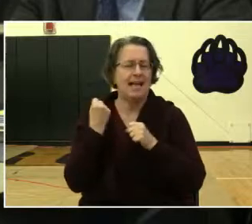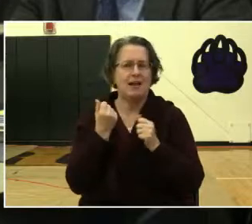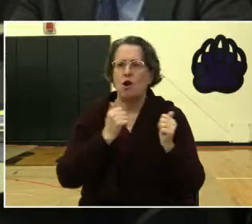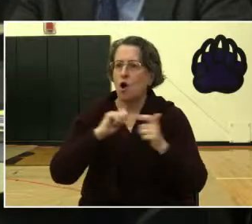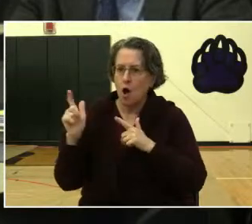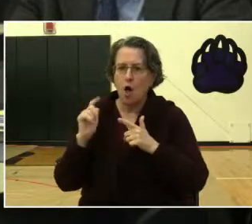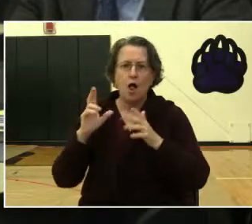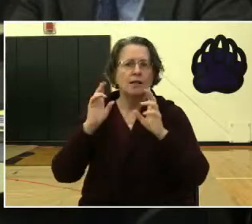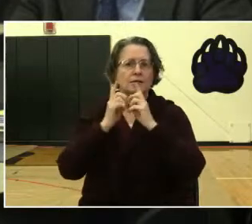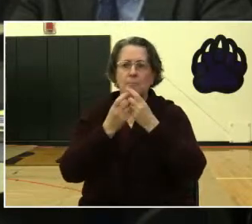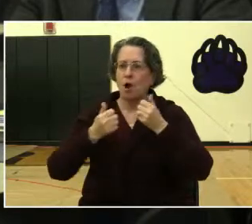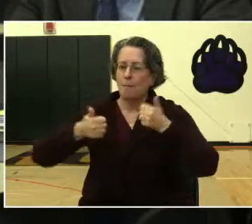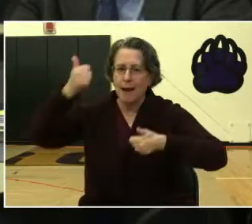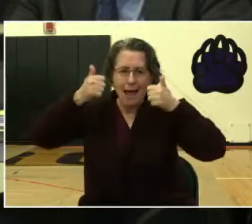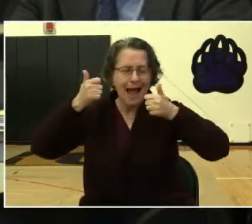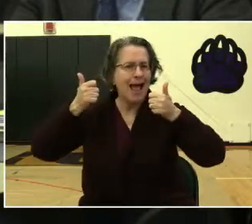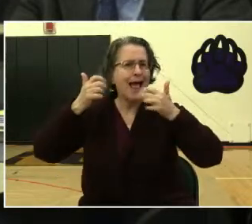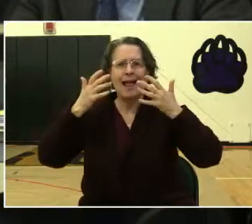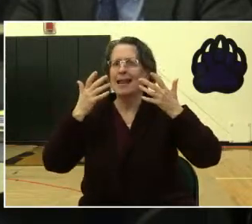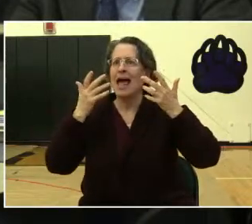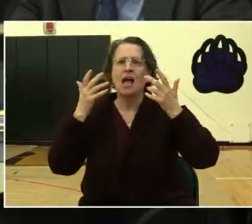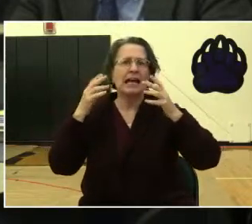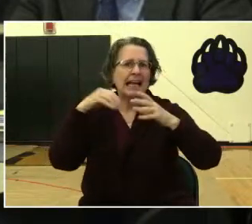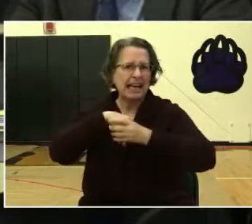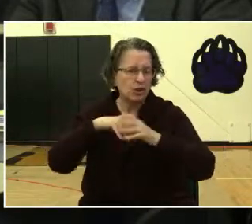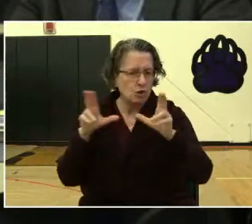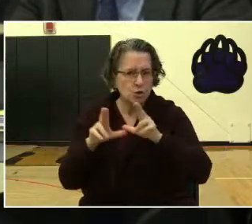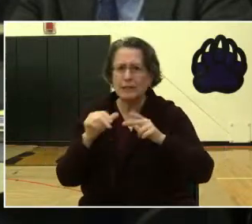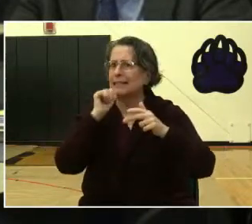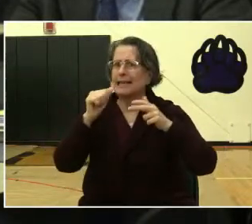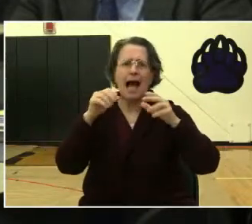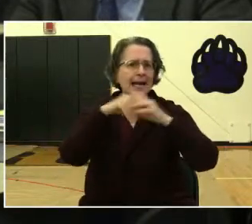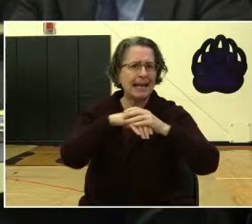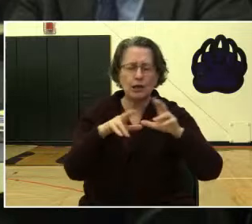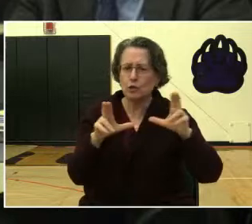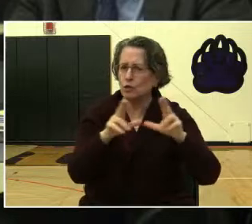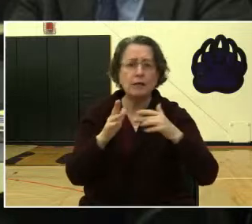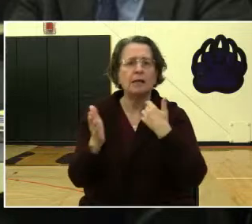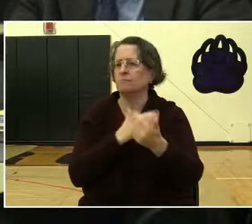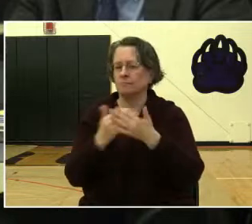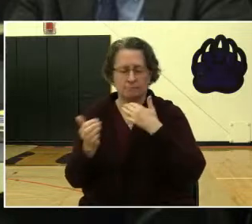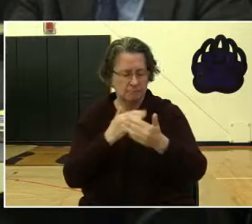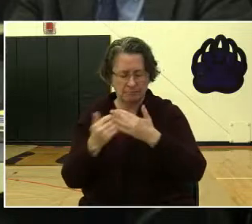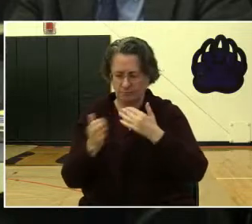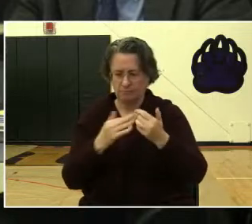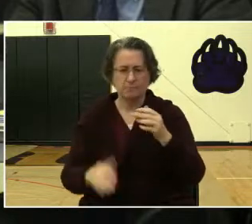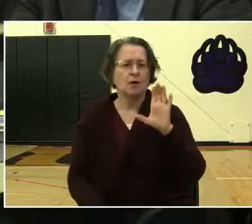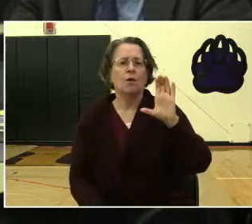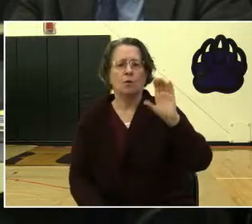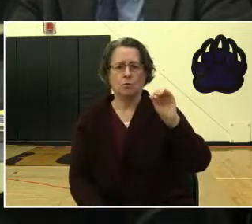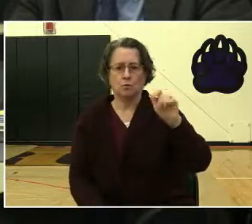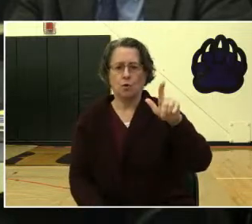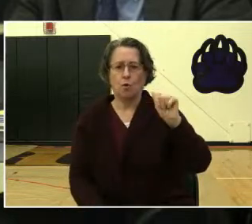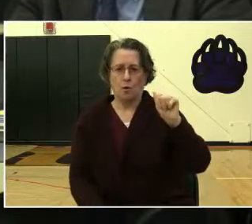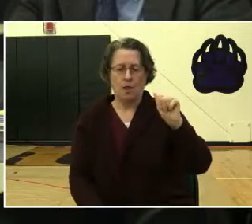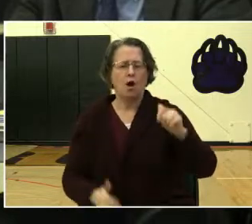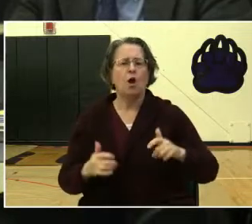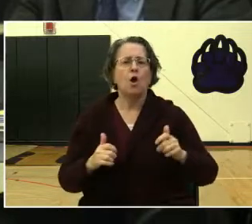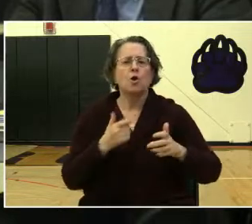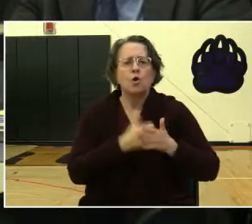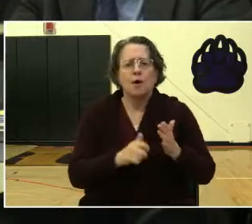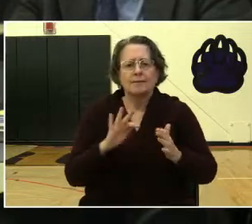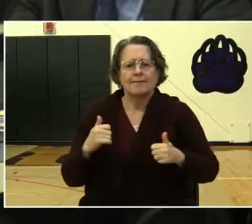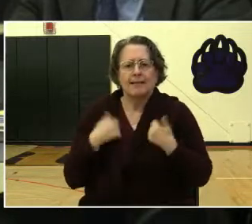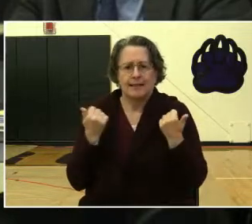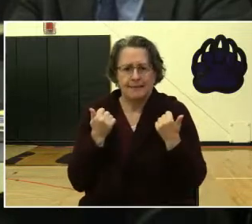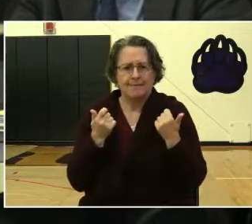outside of a union and if they're inside of a union there's a separate negotiated Cola increase Cola is cost of living adjustment that's